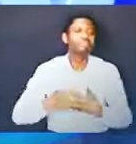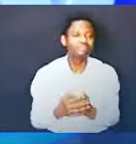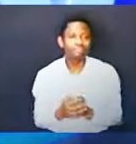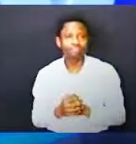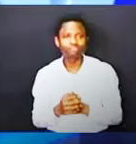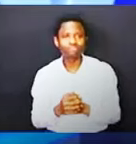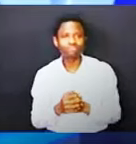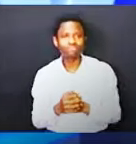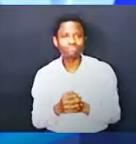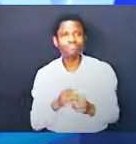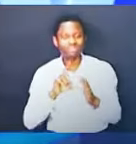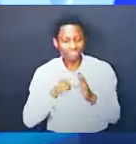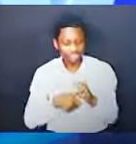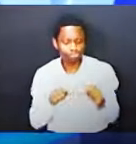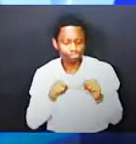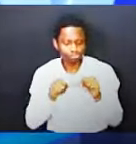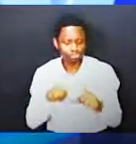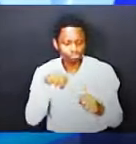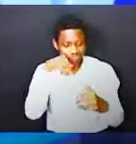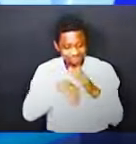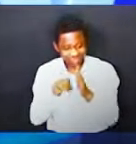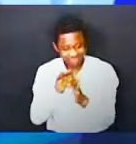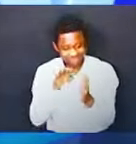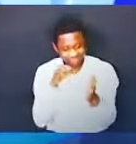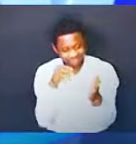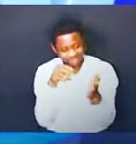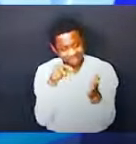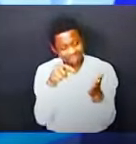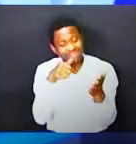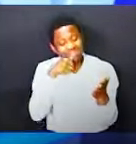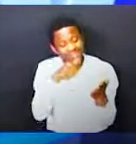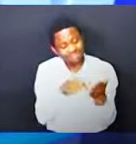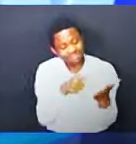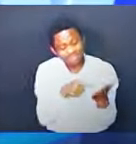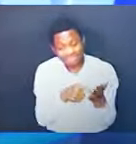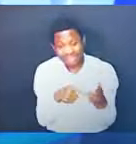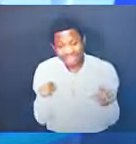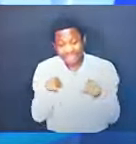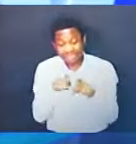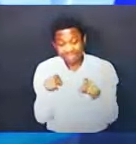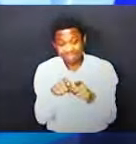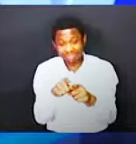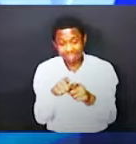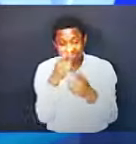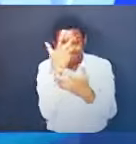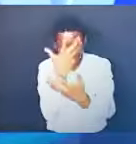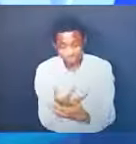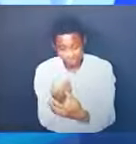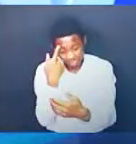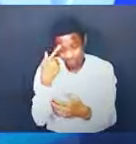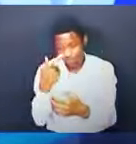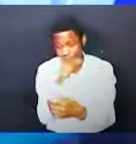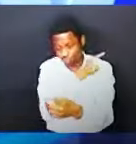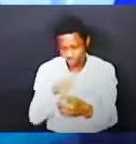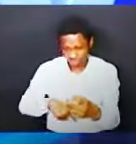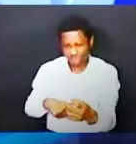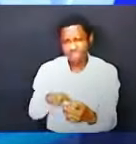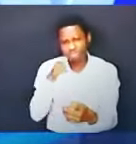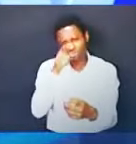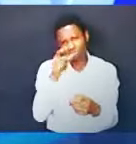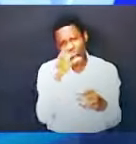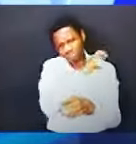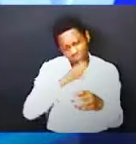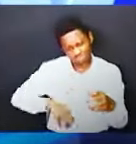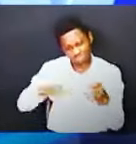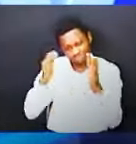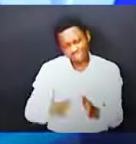then he continues saying that, as a prisoner for the Lord, then I urge you, Christians, our angel, our brothers in